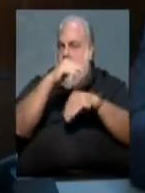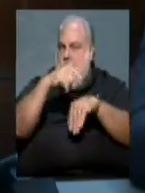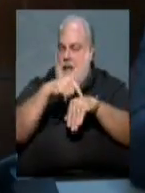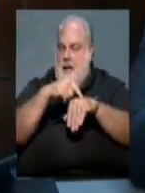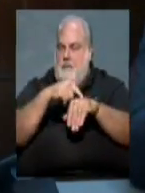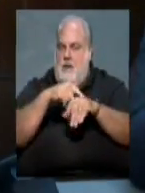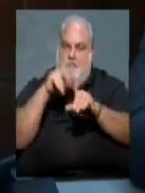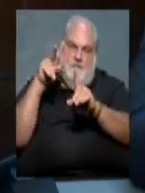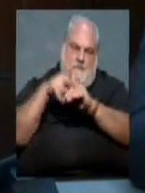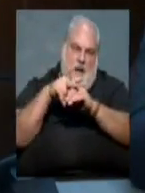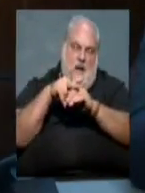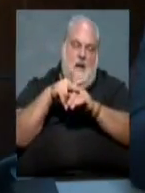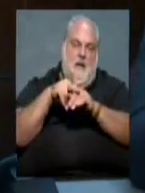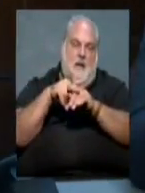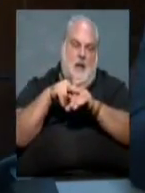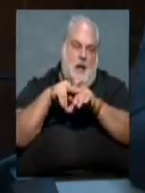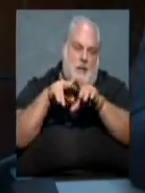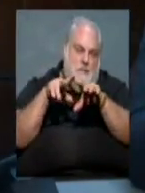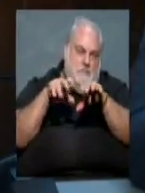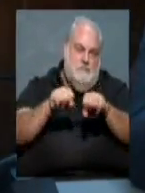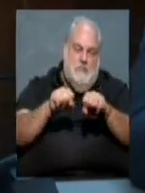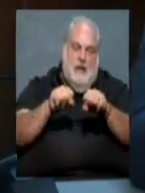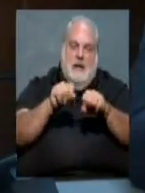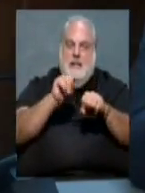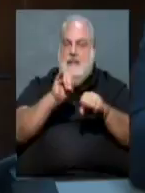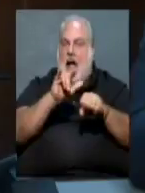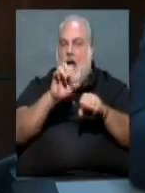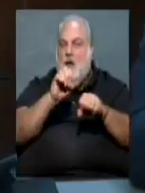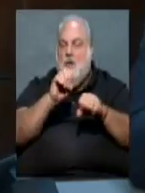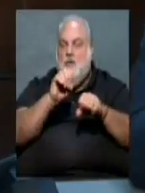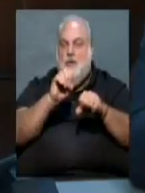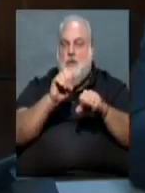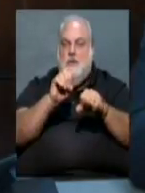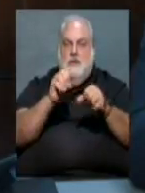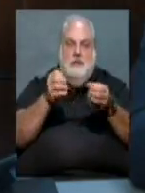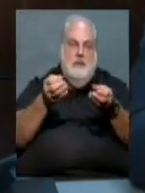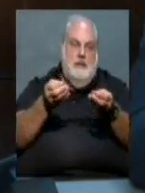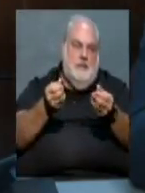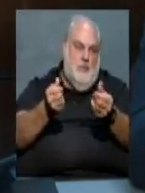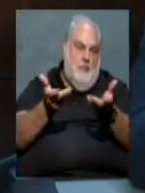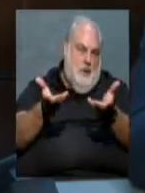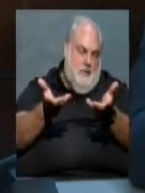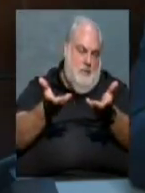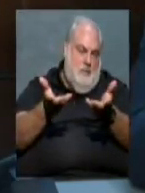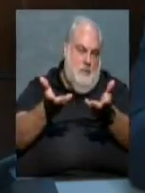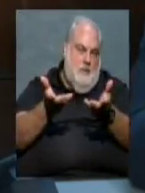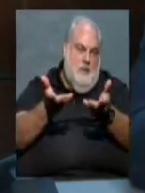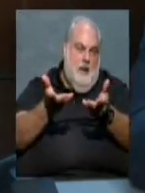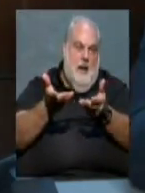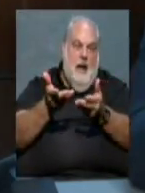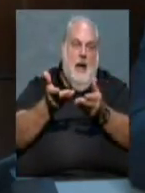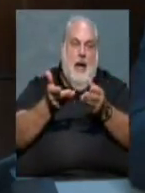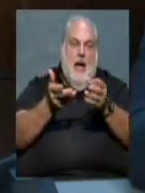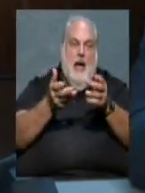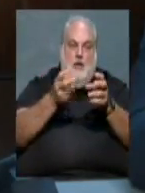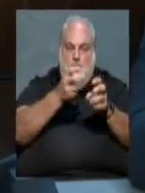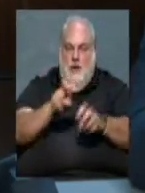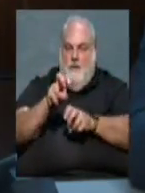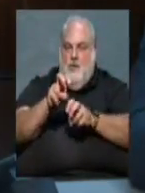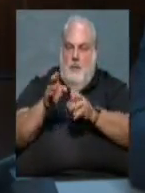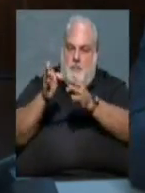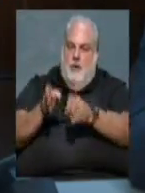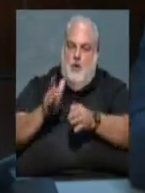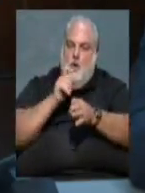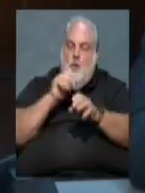go in then, and we ought to go in and look and do the title work to see whether we should try and acquire that property and get it into the hands of somebody who will take care of the property.